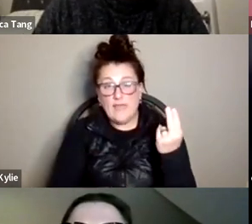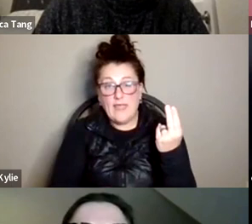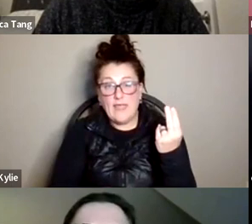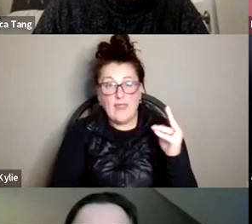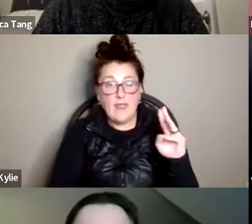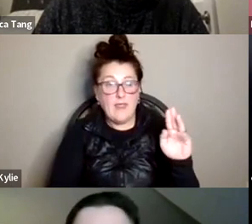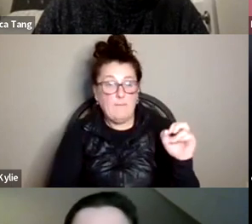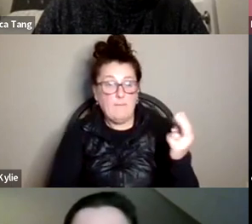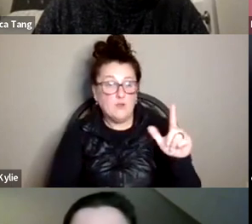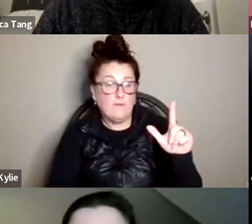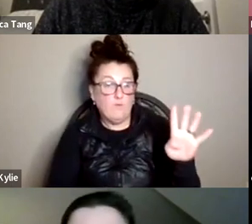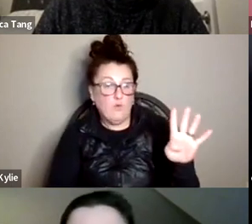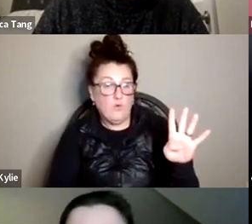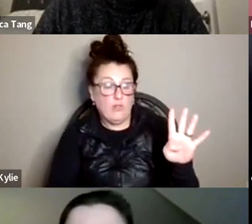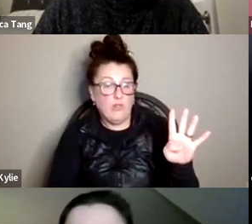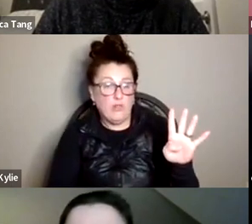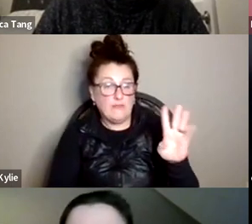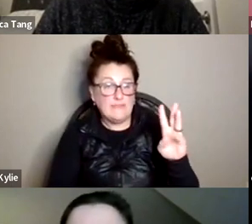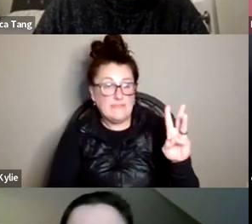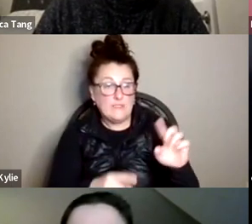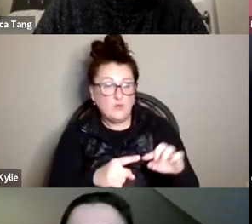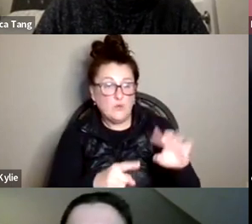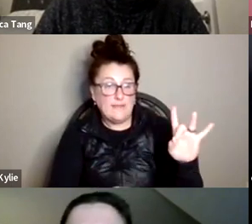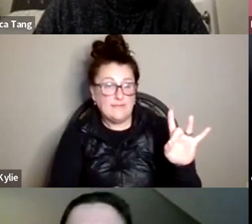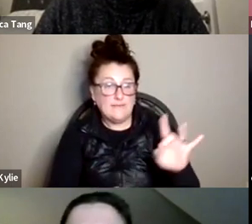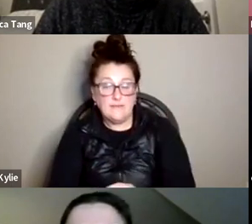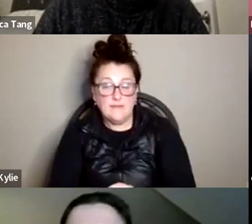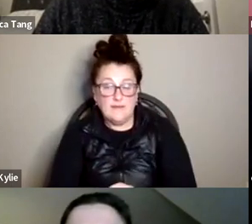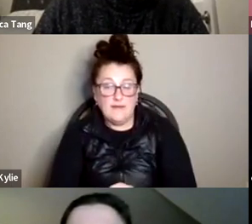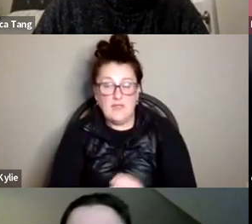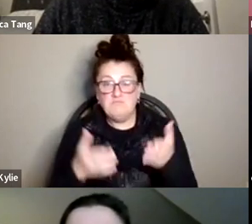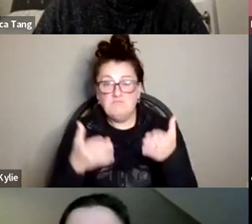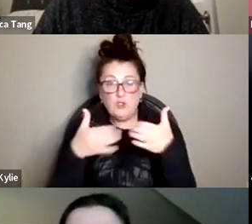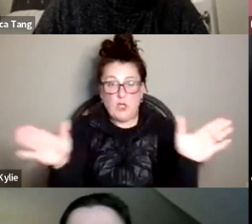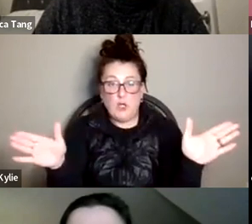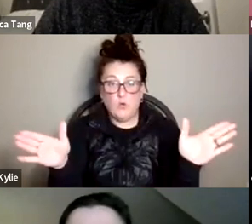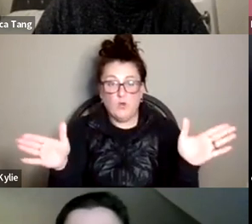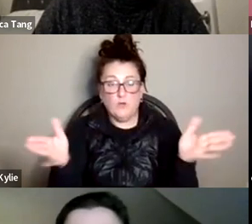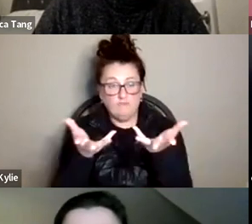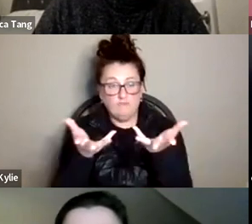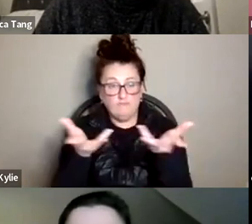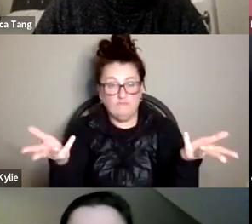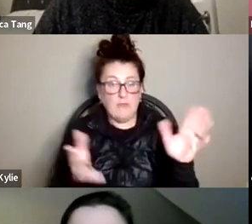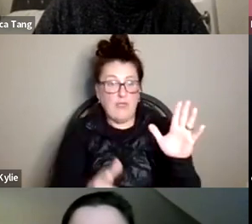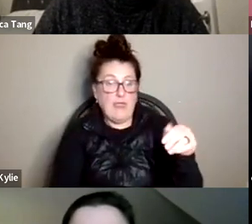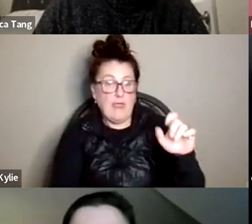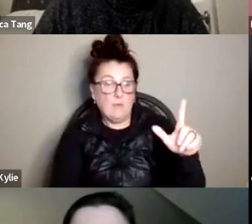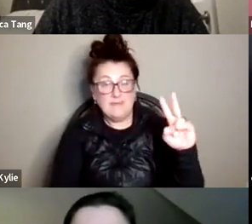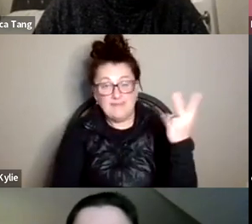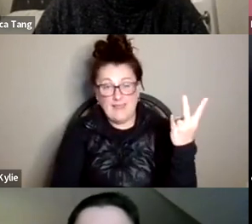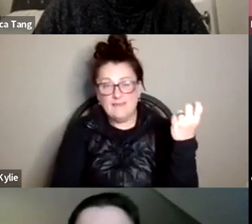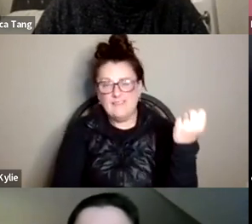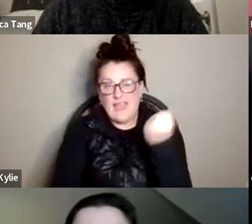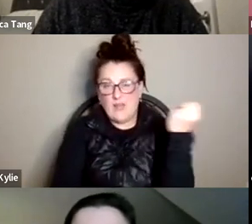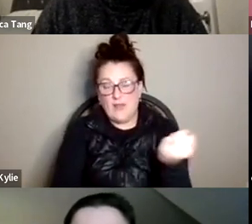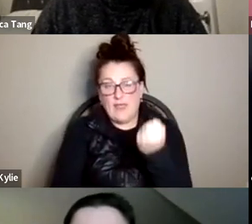March 24th from 6 to 8. And the general public session is April 2nd. That's on a